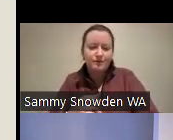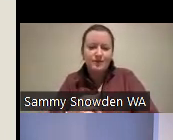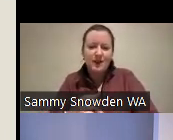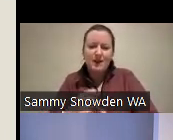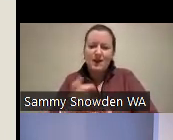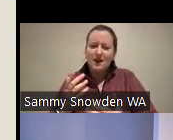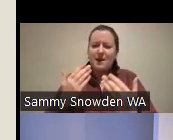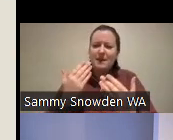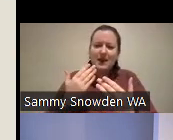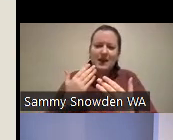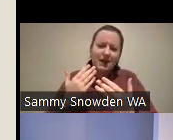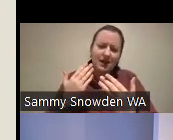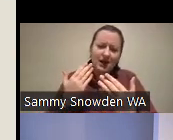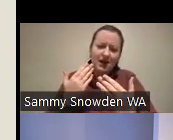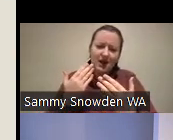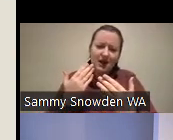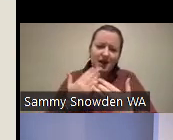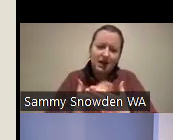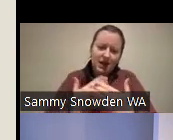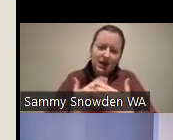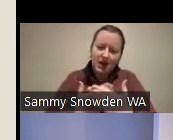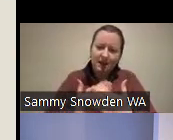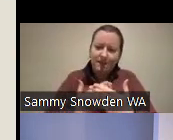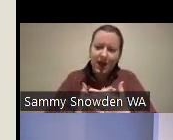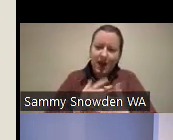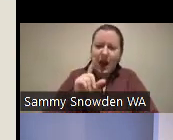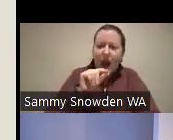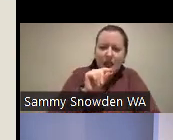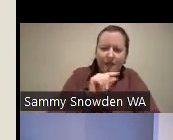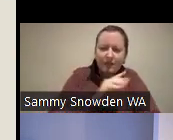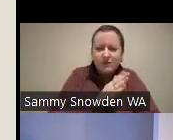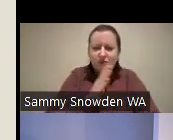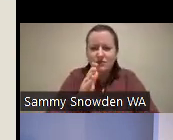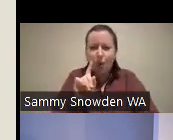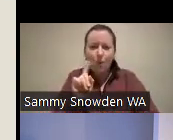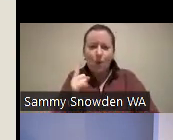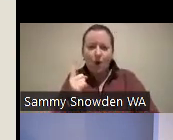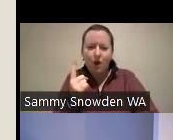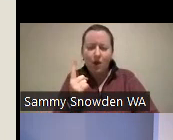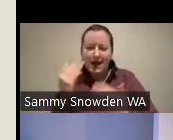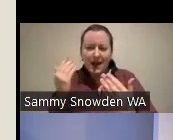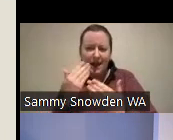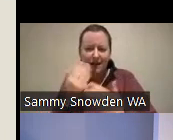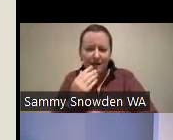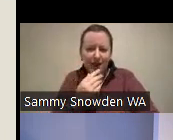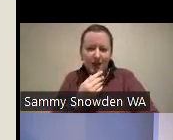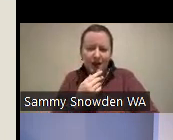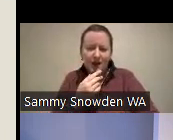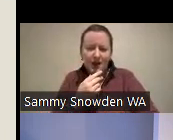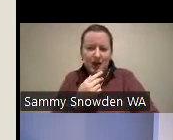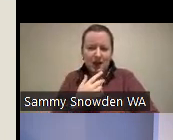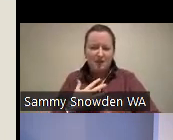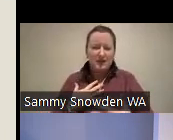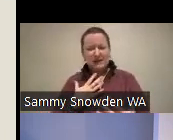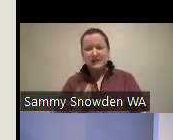restlessness regularly between 11 p.m. and 1 a.m., that links to the gallbladder. So it may be